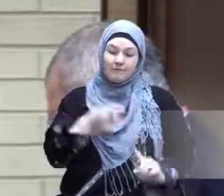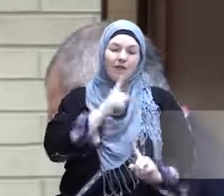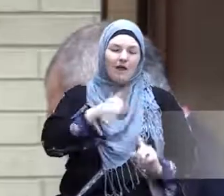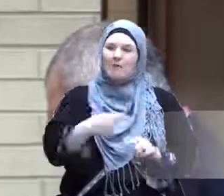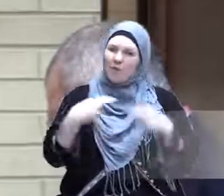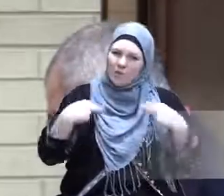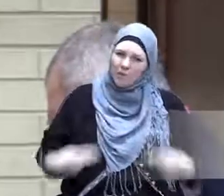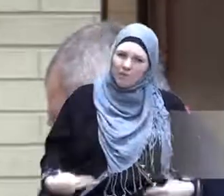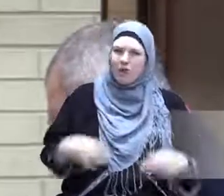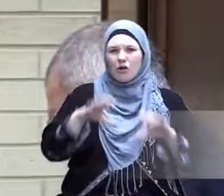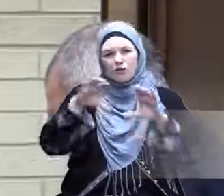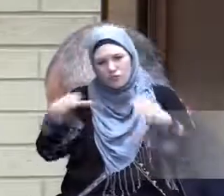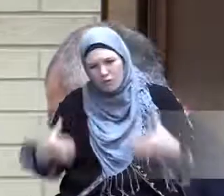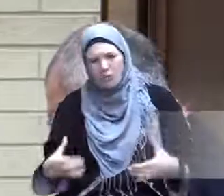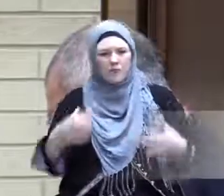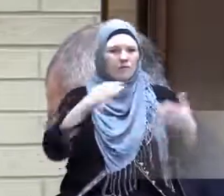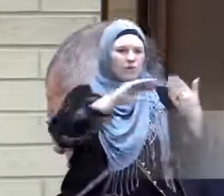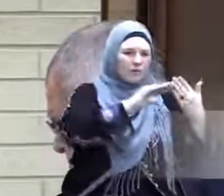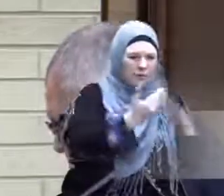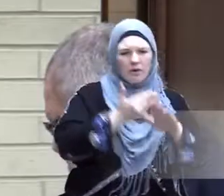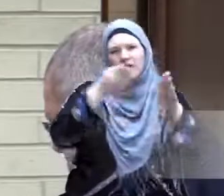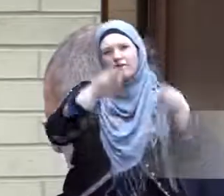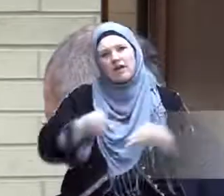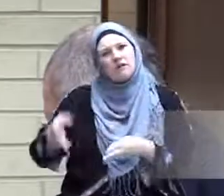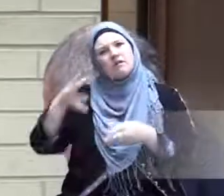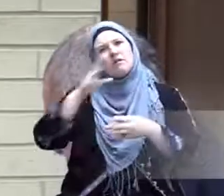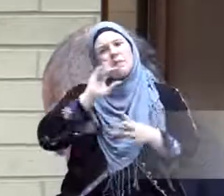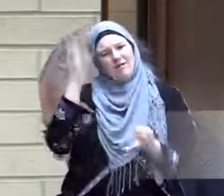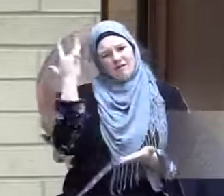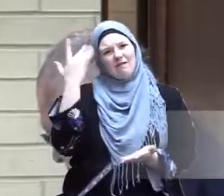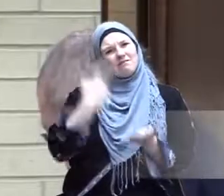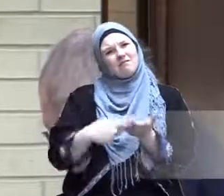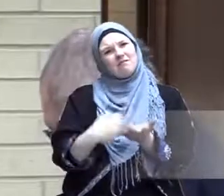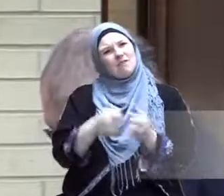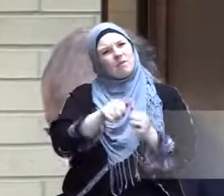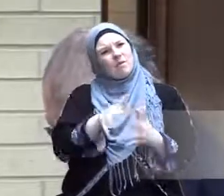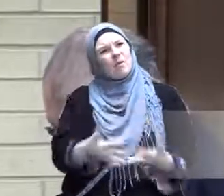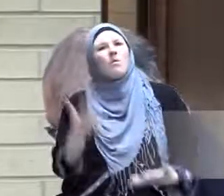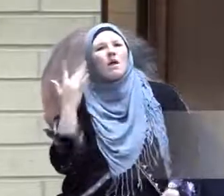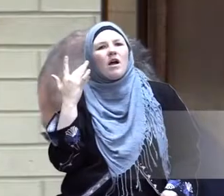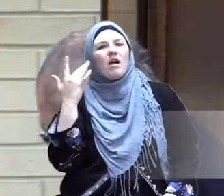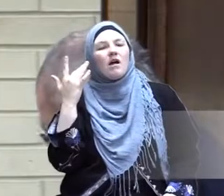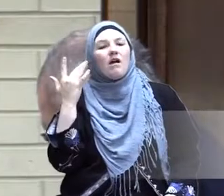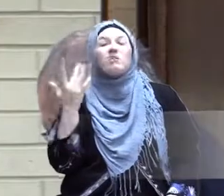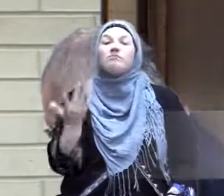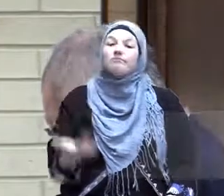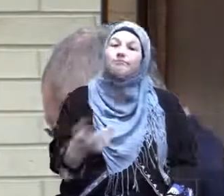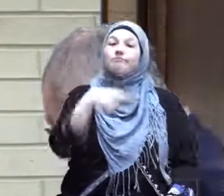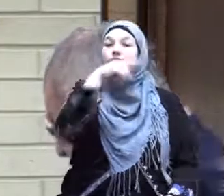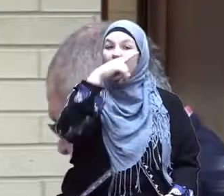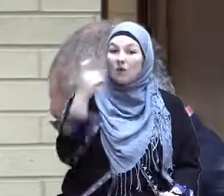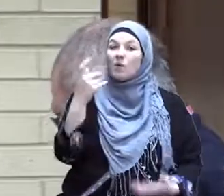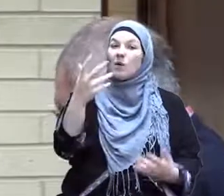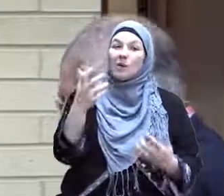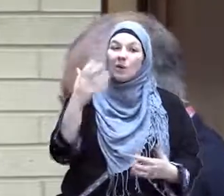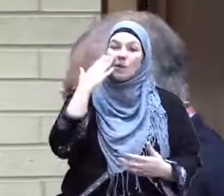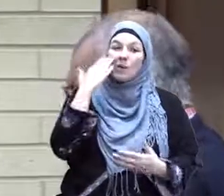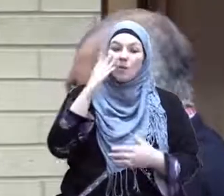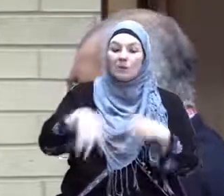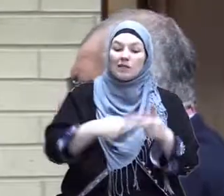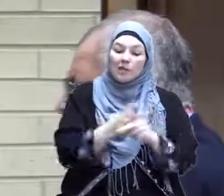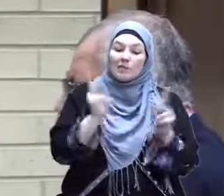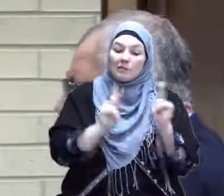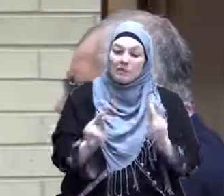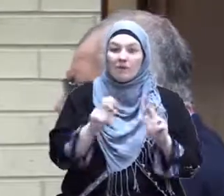Quran as a group, as a community, is to know what types of people does the Quran have. The Quran